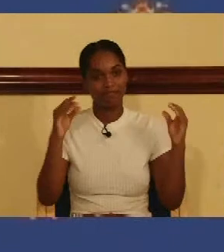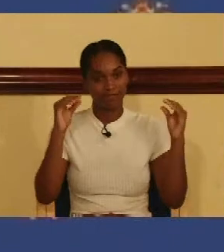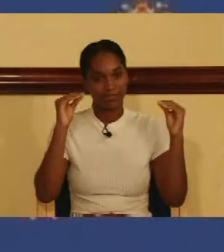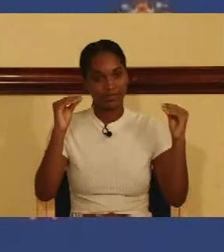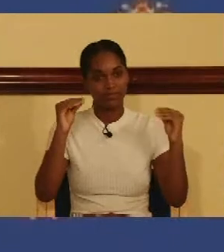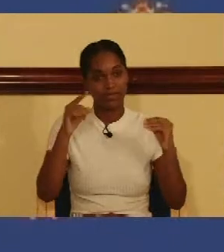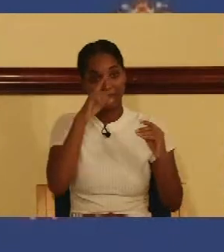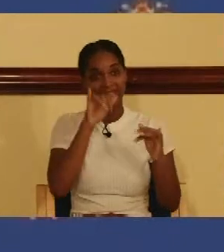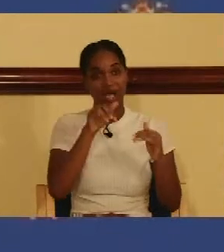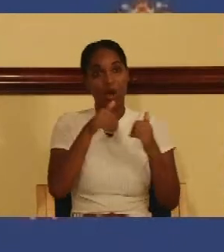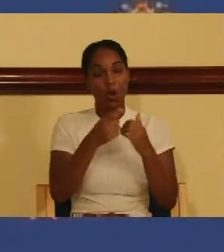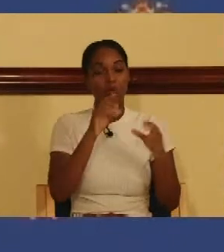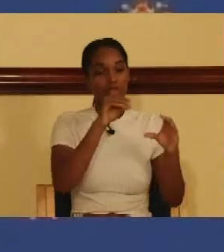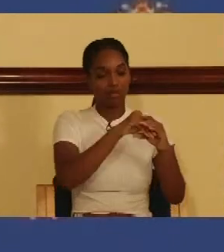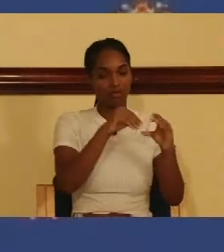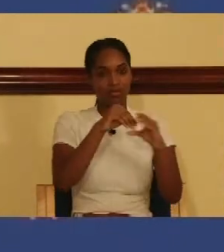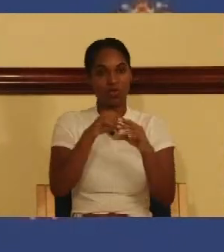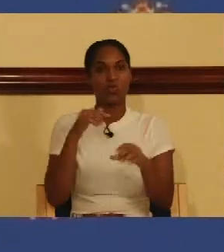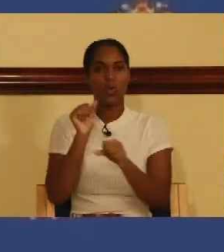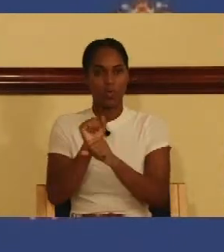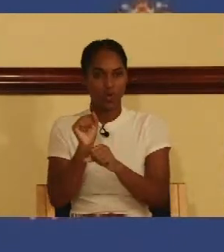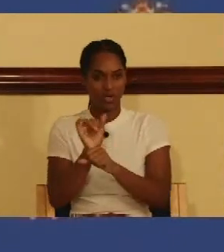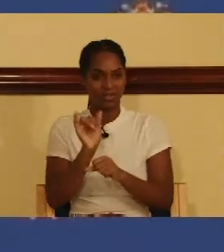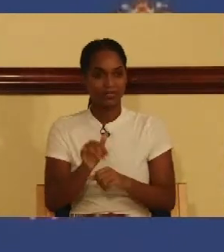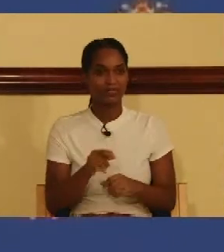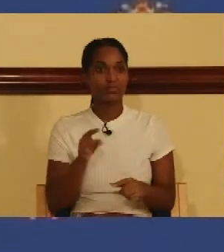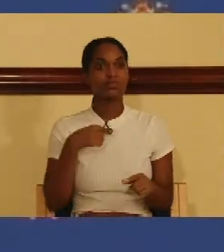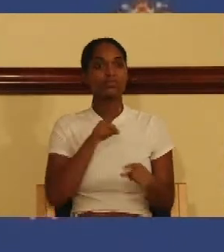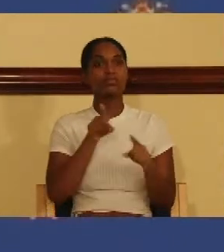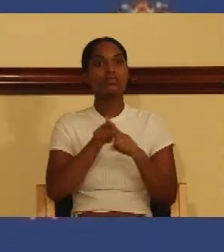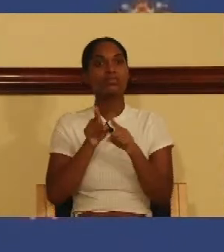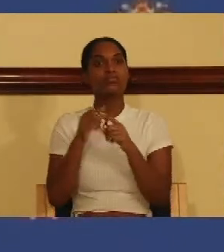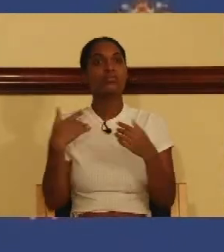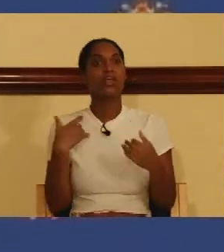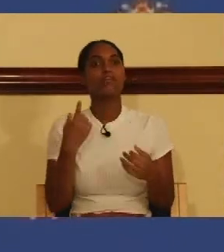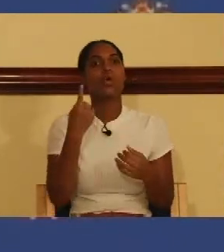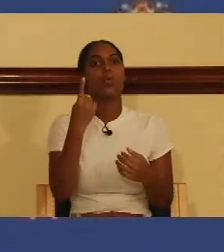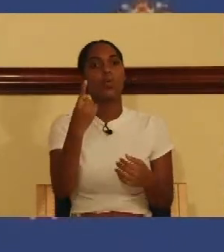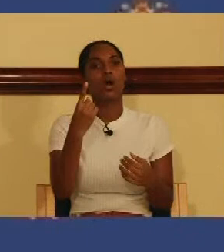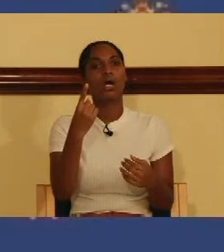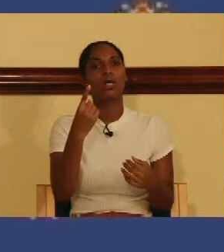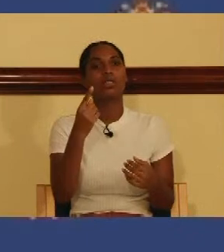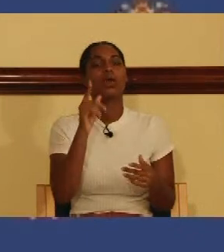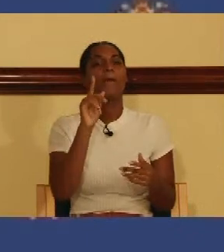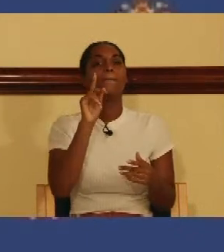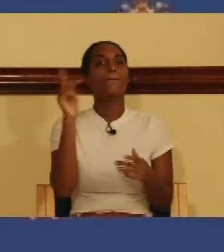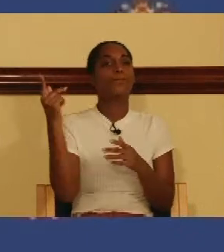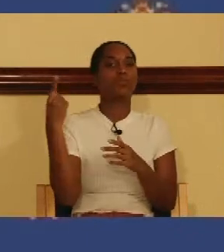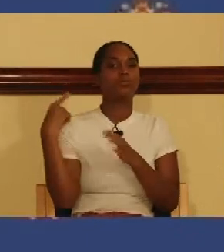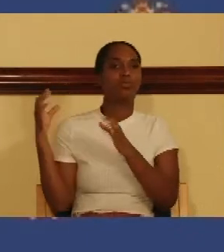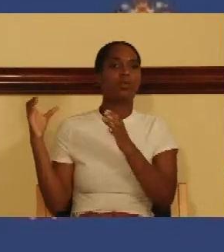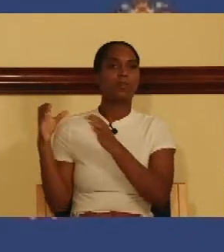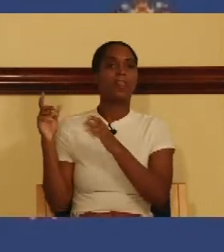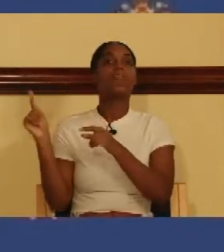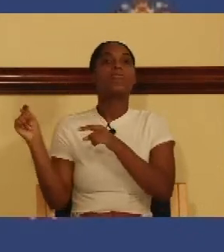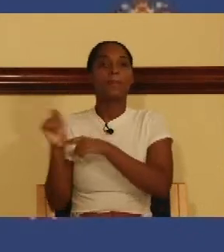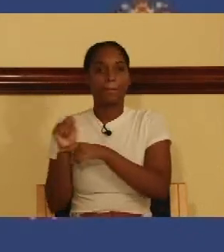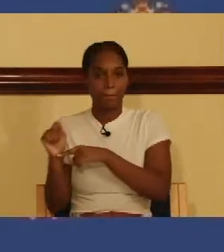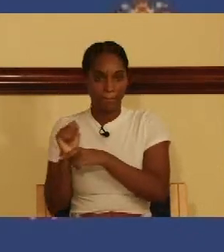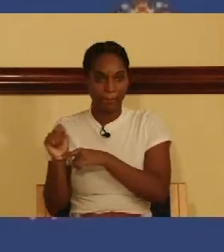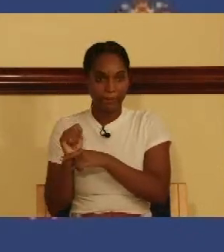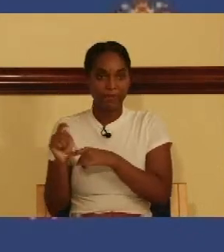going to be inclusive. So we're working on that. We've also had so far 1 cohort of principals trained in inclusive